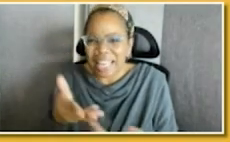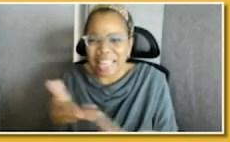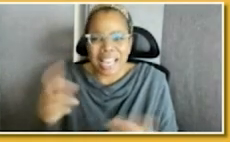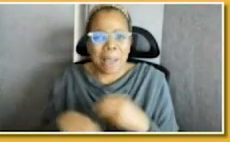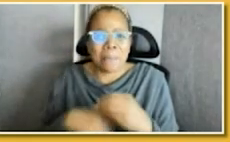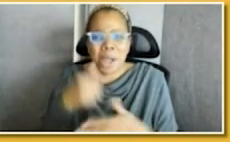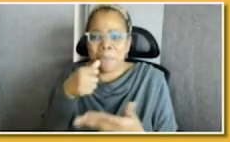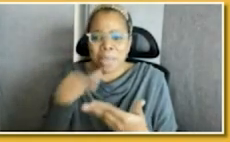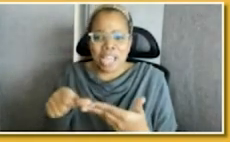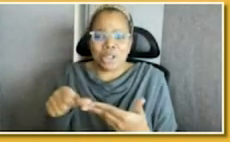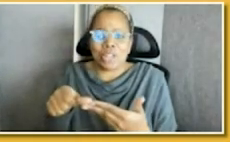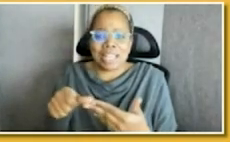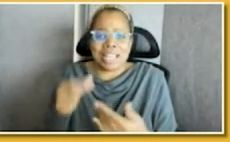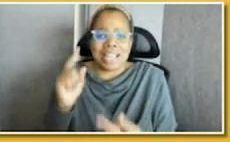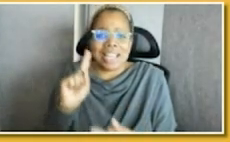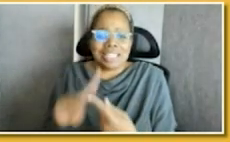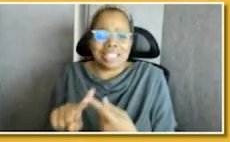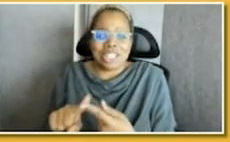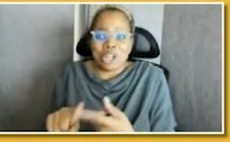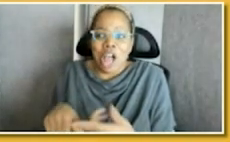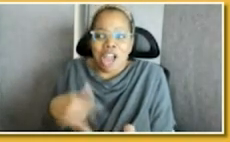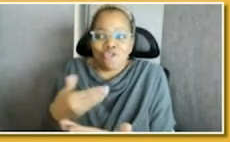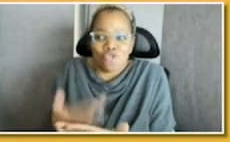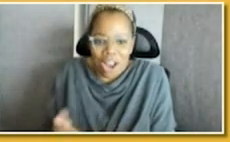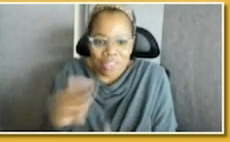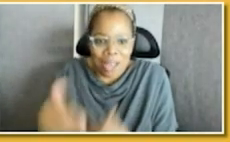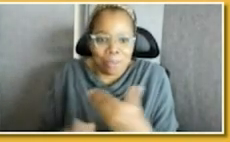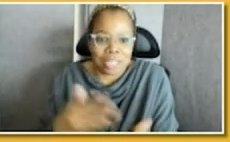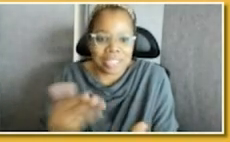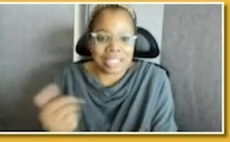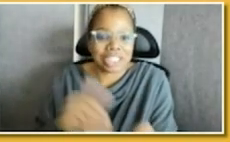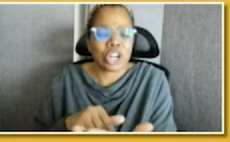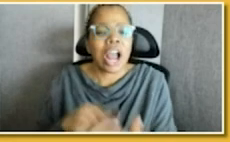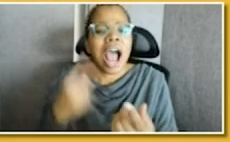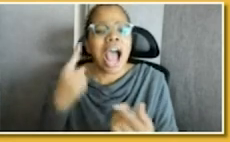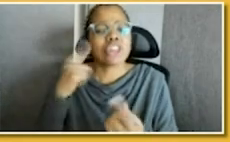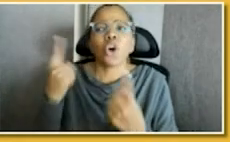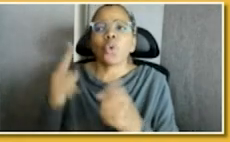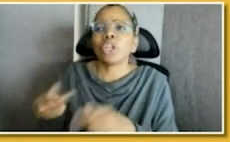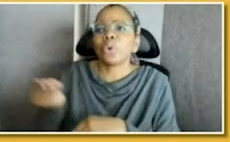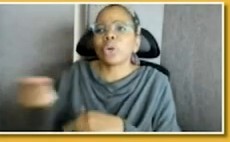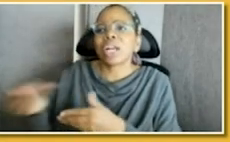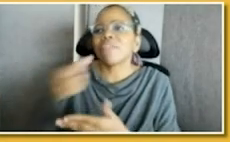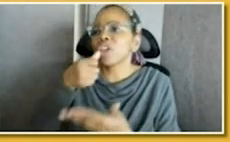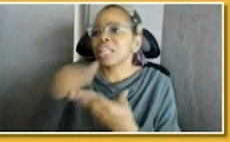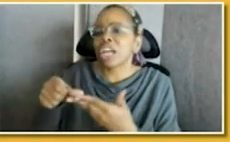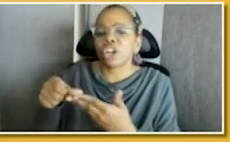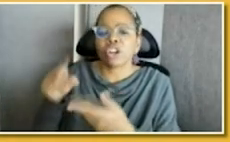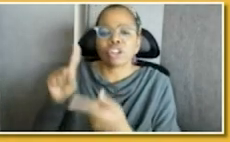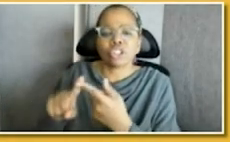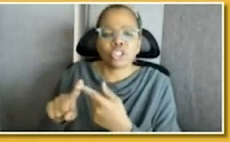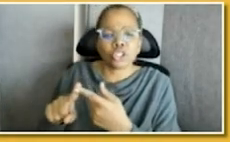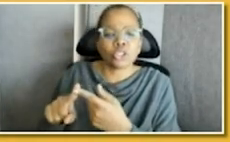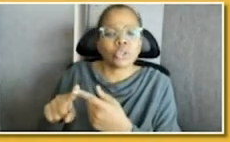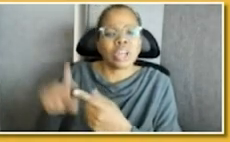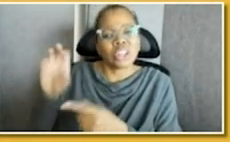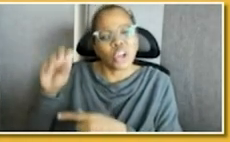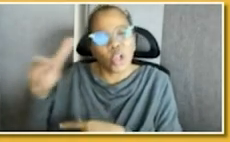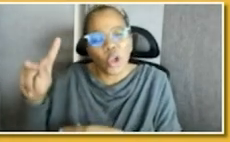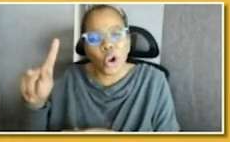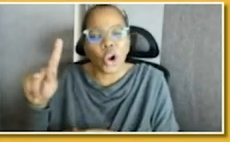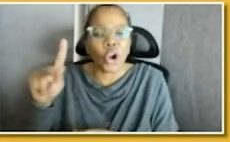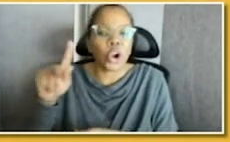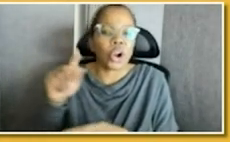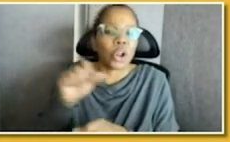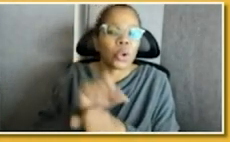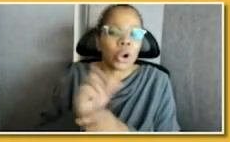got to that processing center. I always thought that once you give your letter to a letter carrier or the clerk at the counter, that was it. But there's